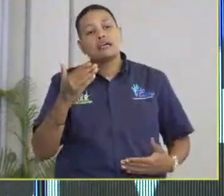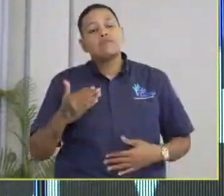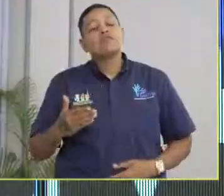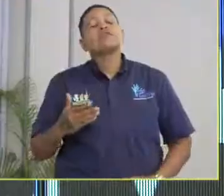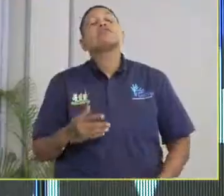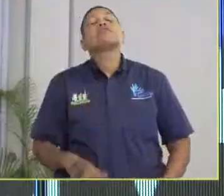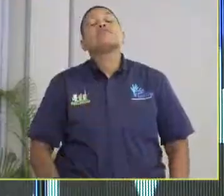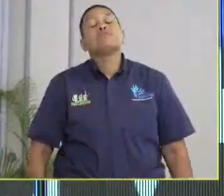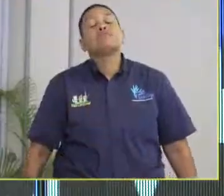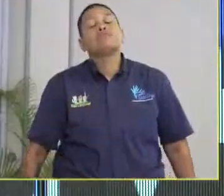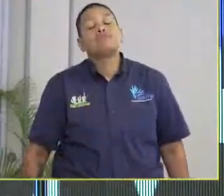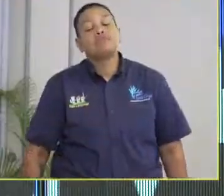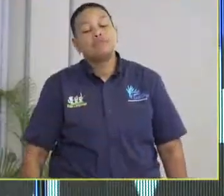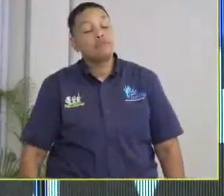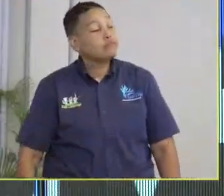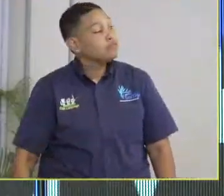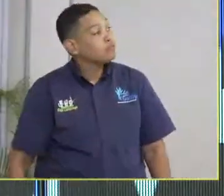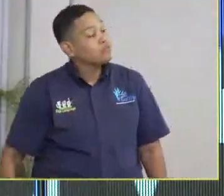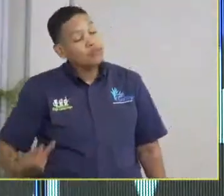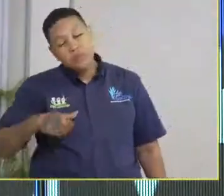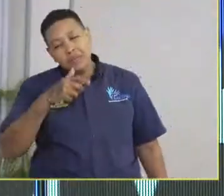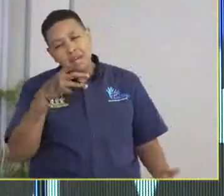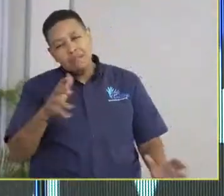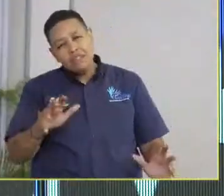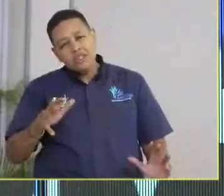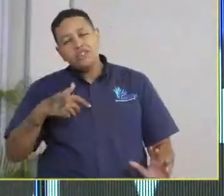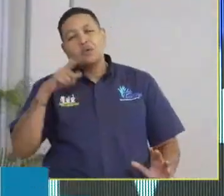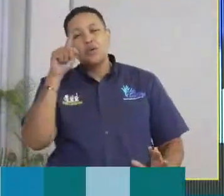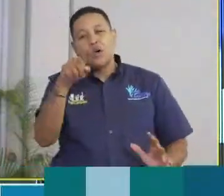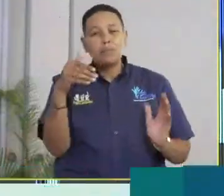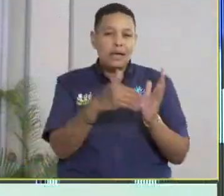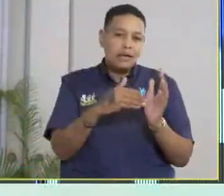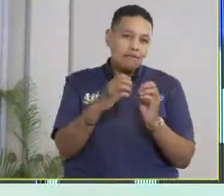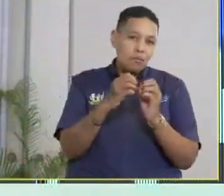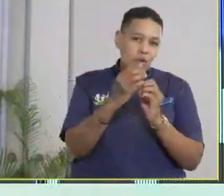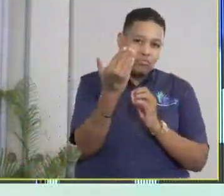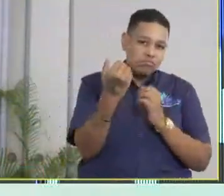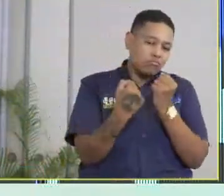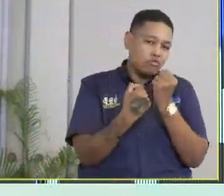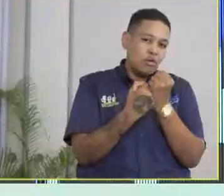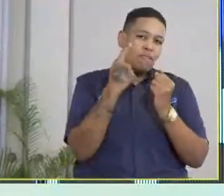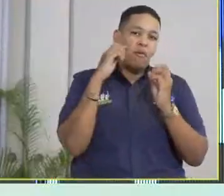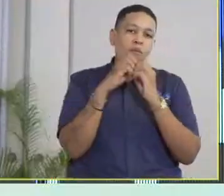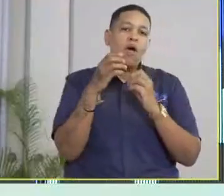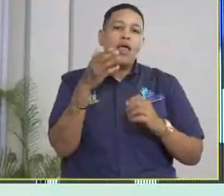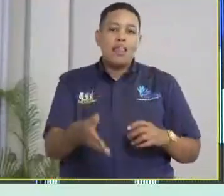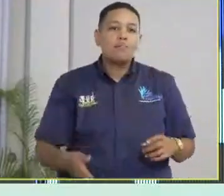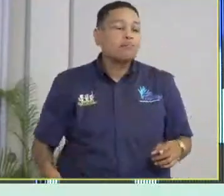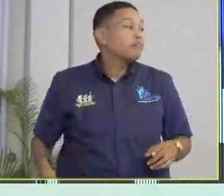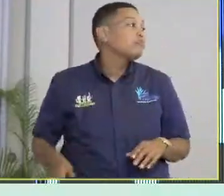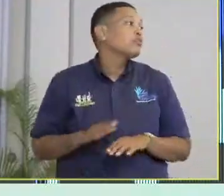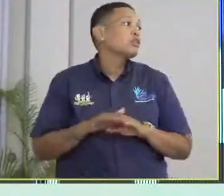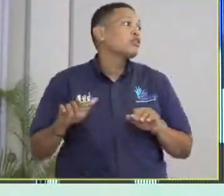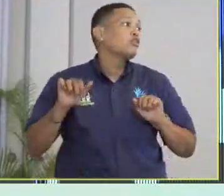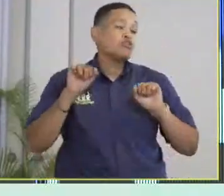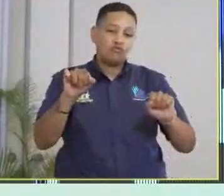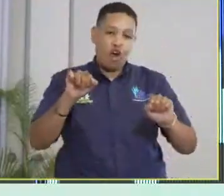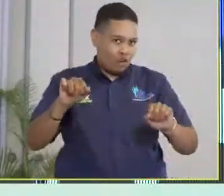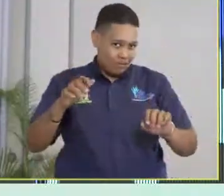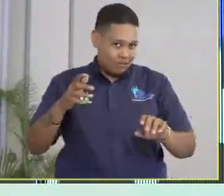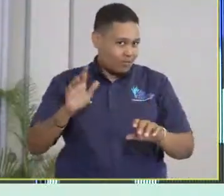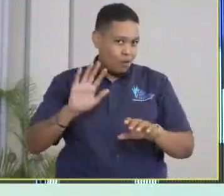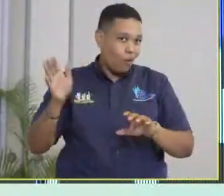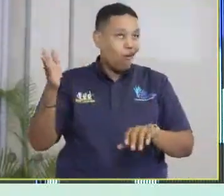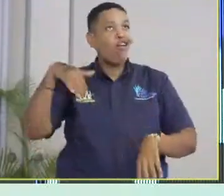And we're not done. So we're coming at you again. We're coming for more help. Don't run us. We're